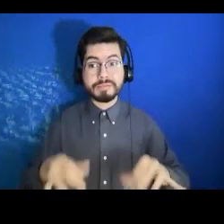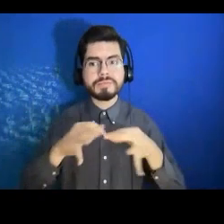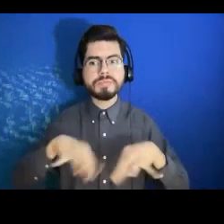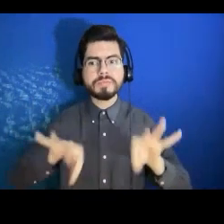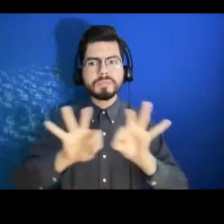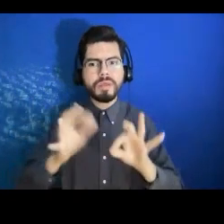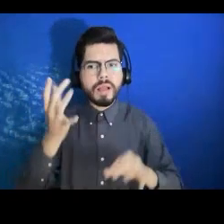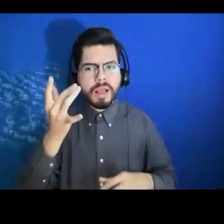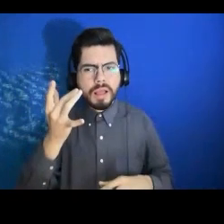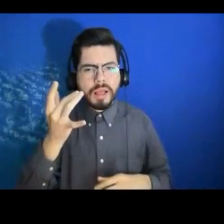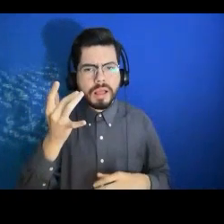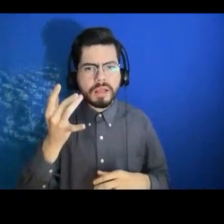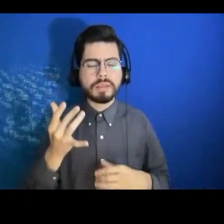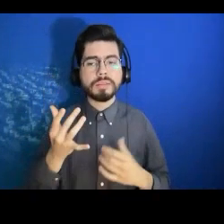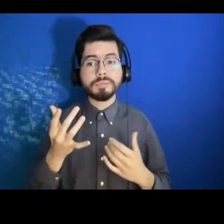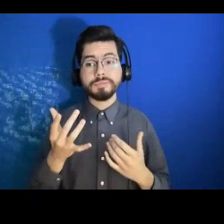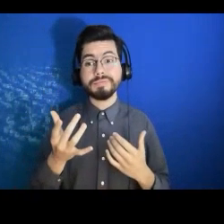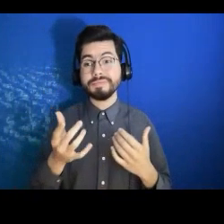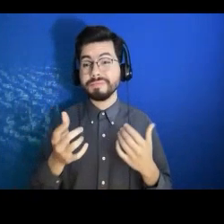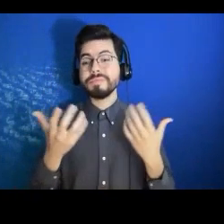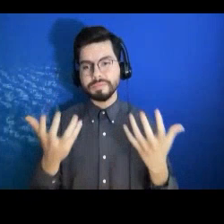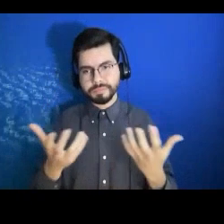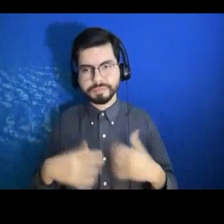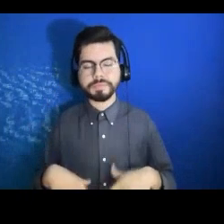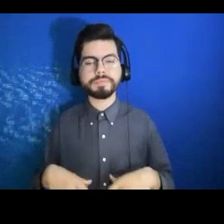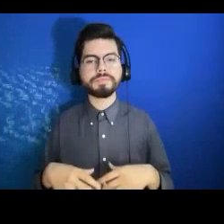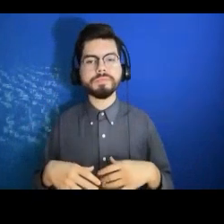One, I don't think most people